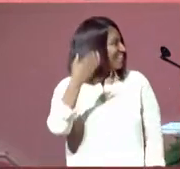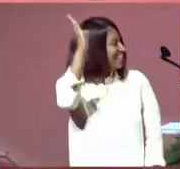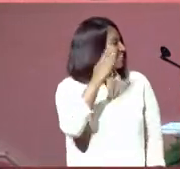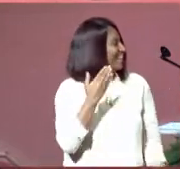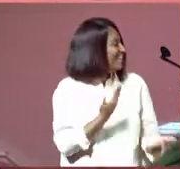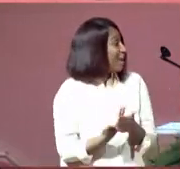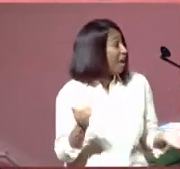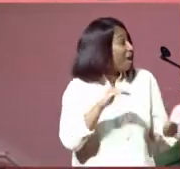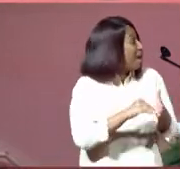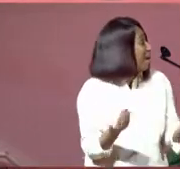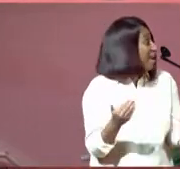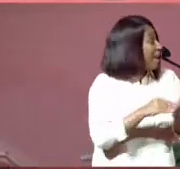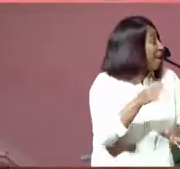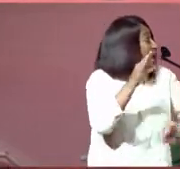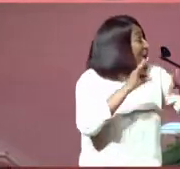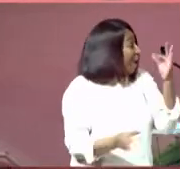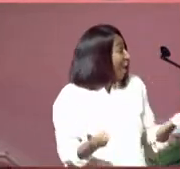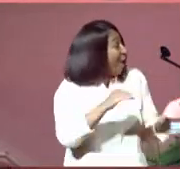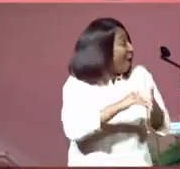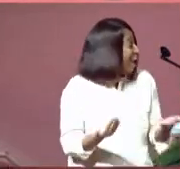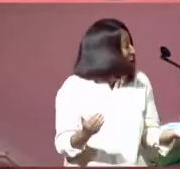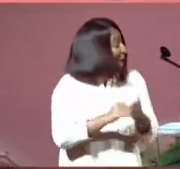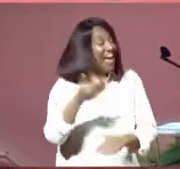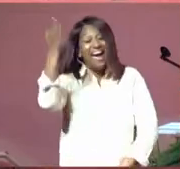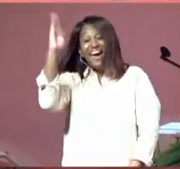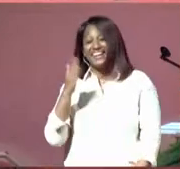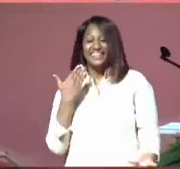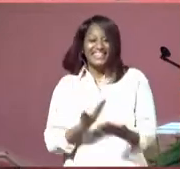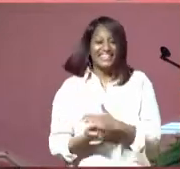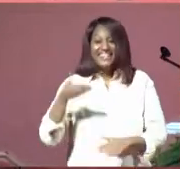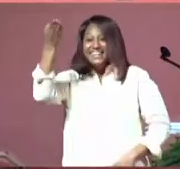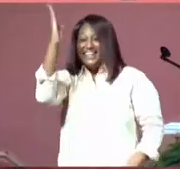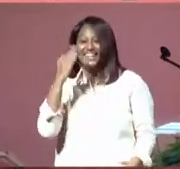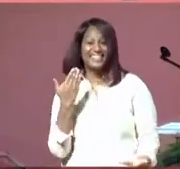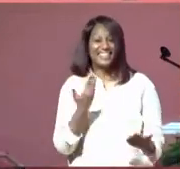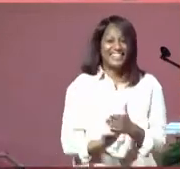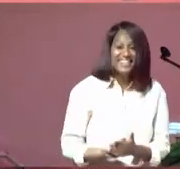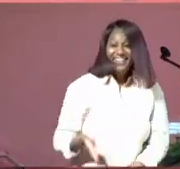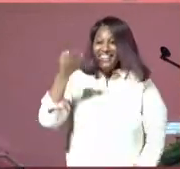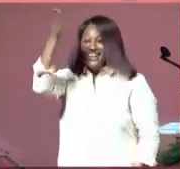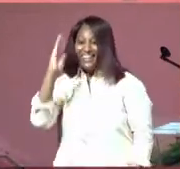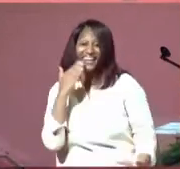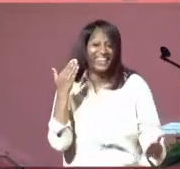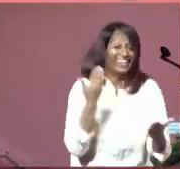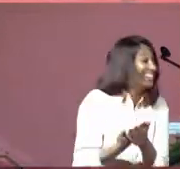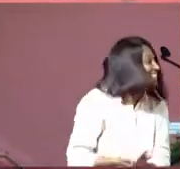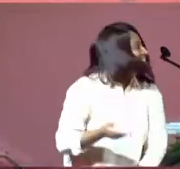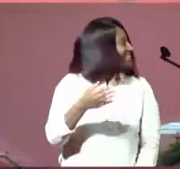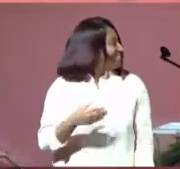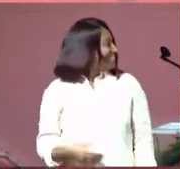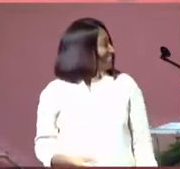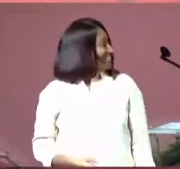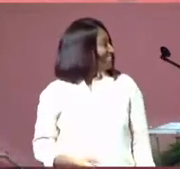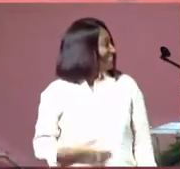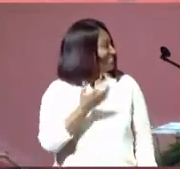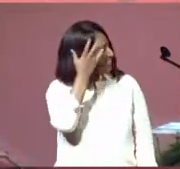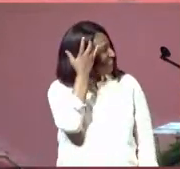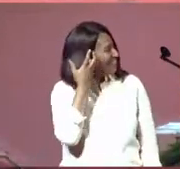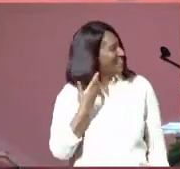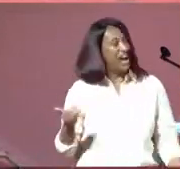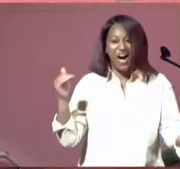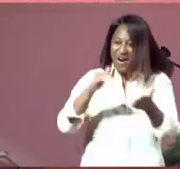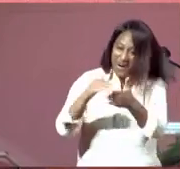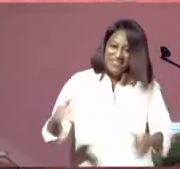good over and over, I'm going to just say it over and over. God is good. God is good. God is good. God is good.